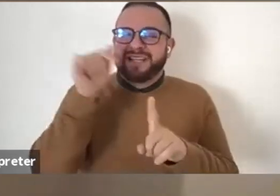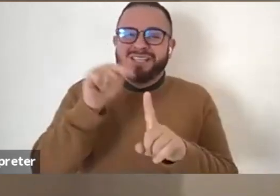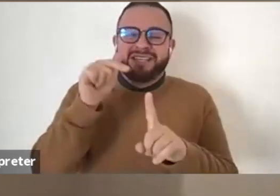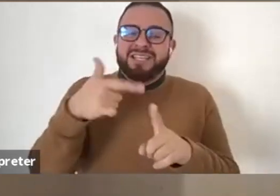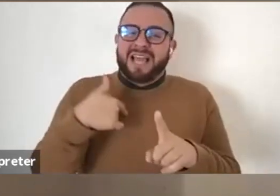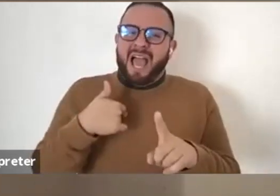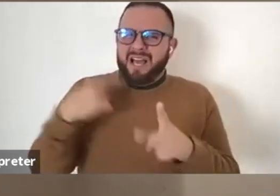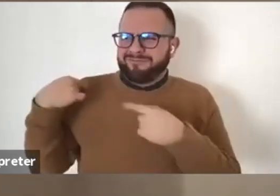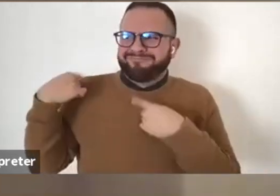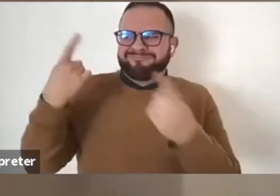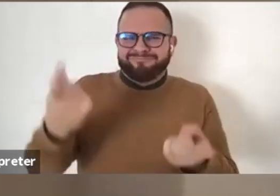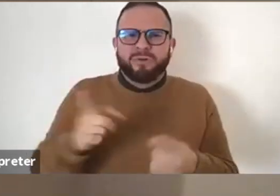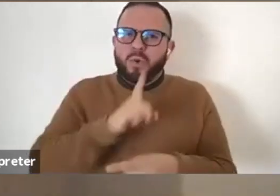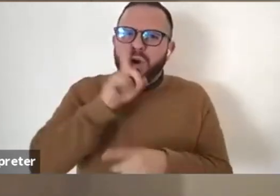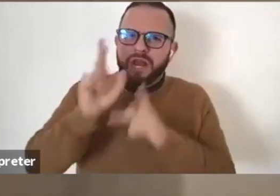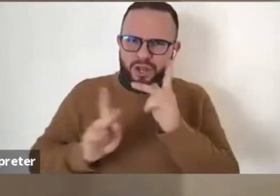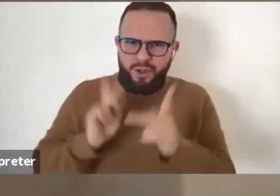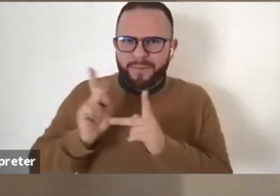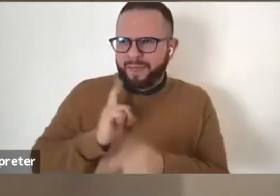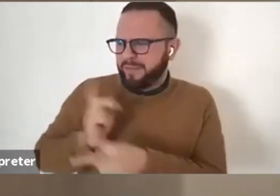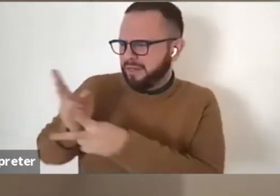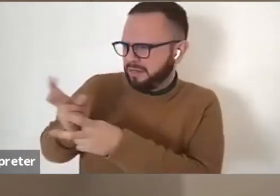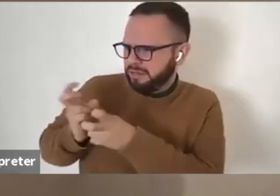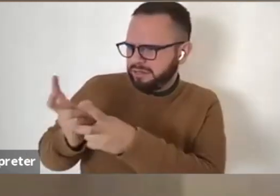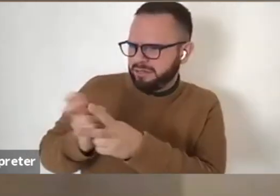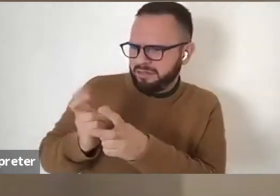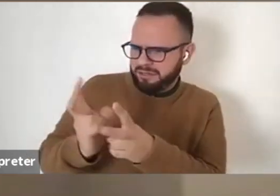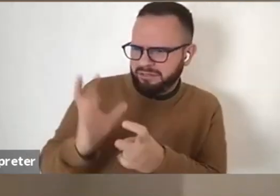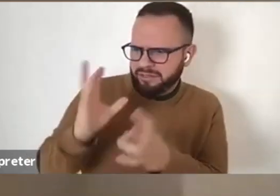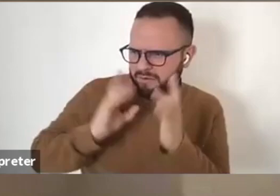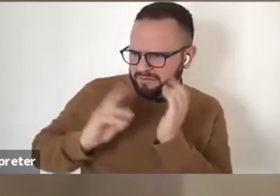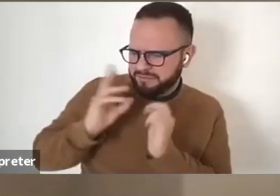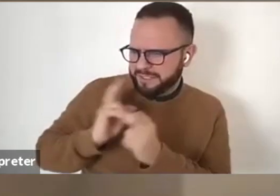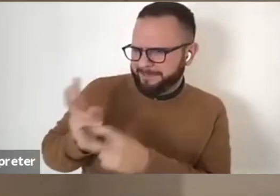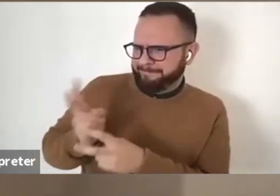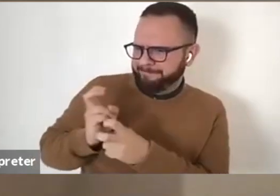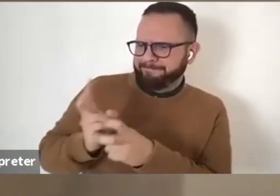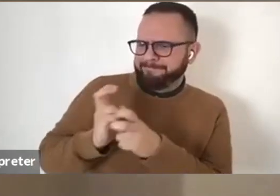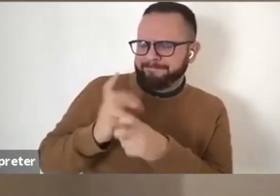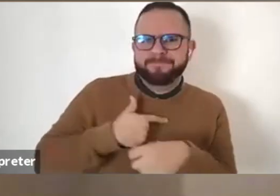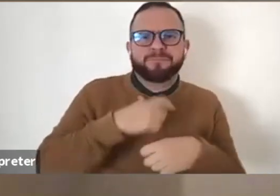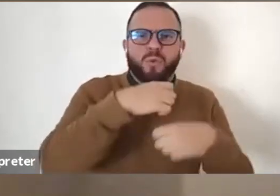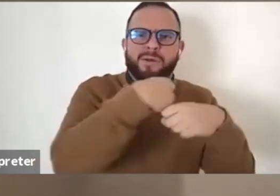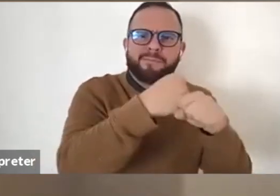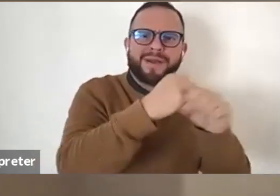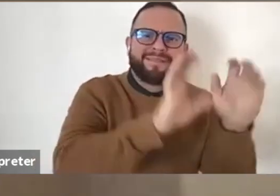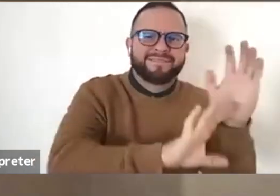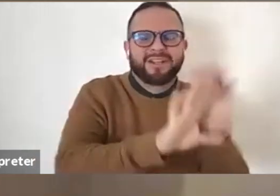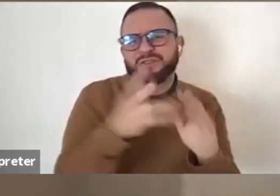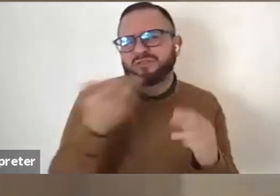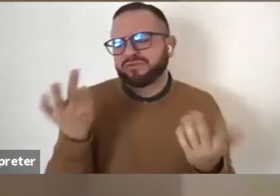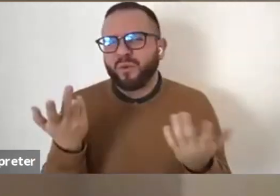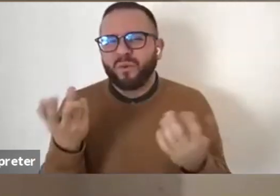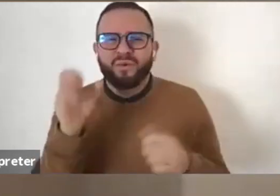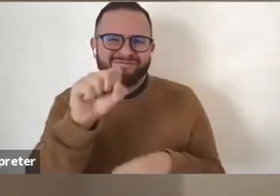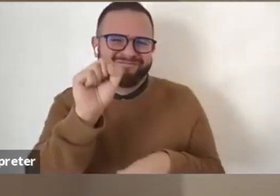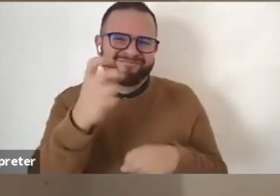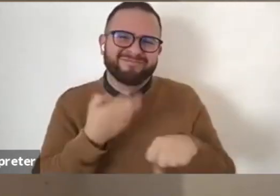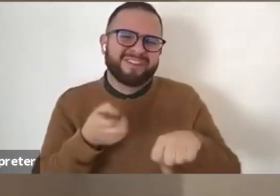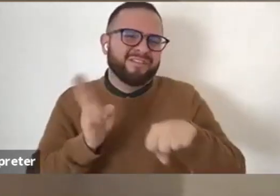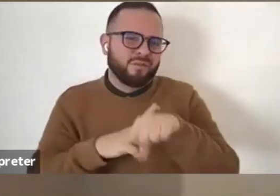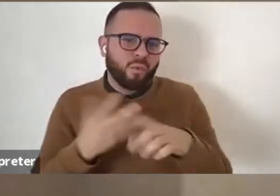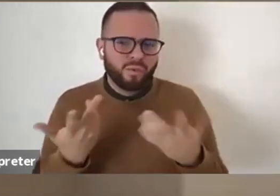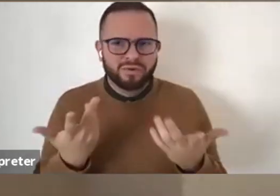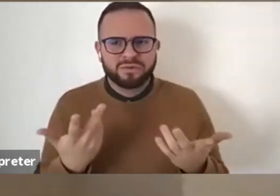people, as you can feel exactly, So of course it was like this, like my